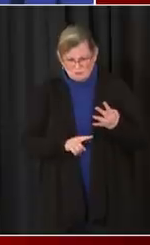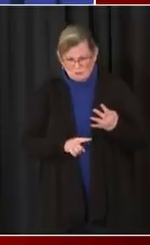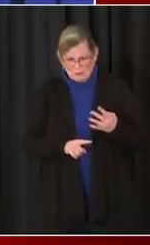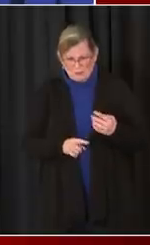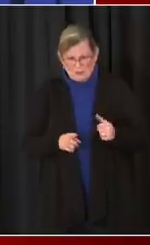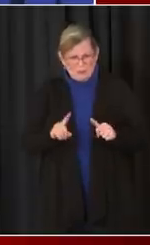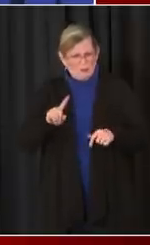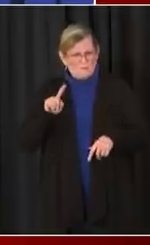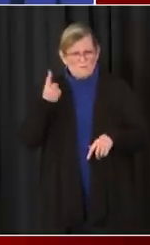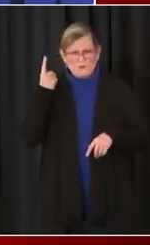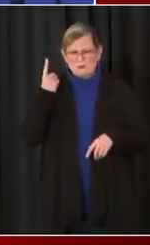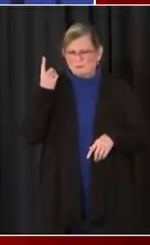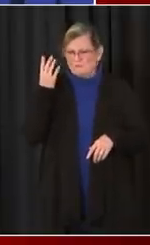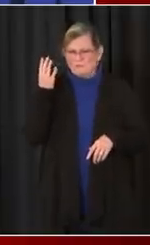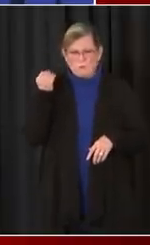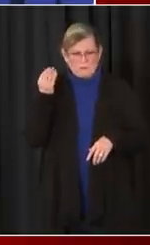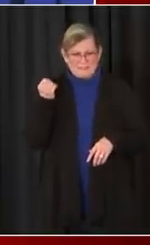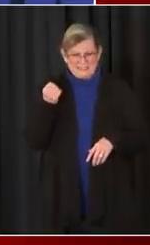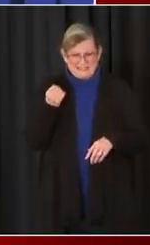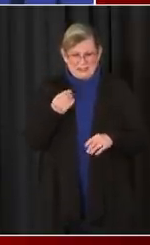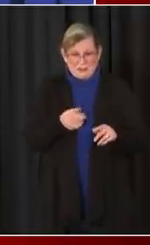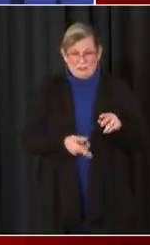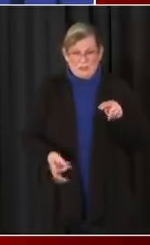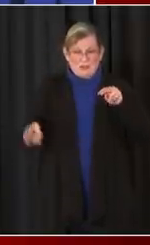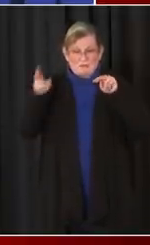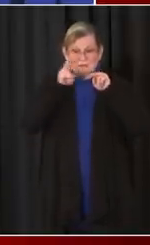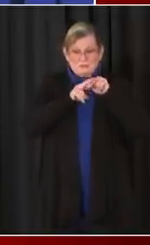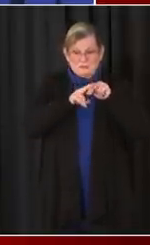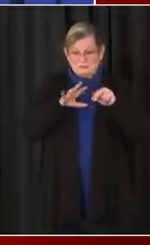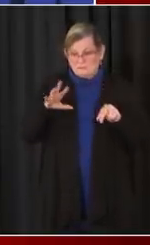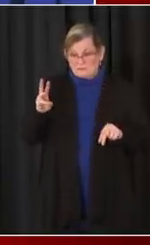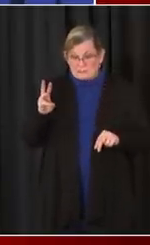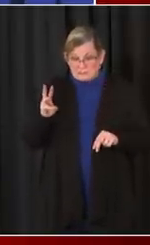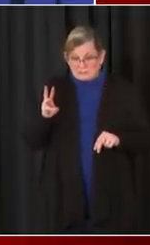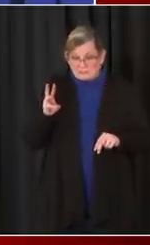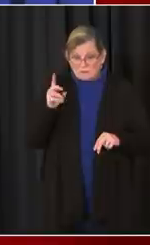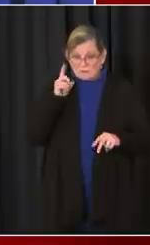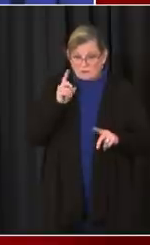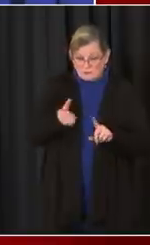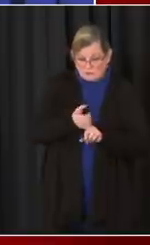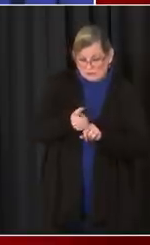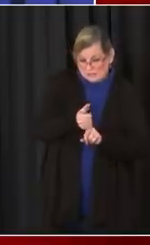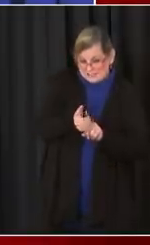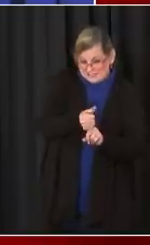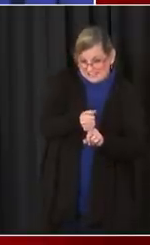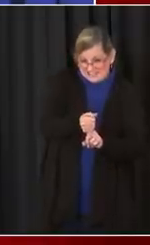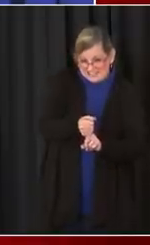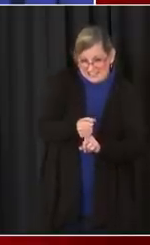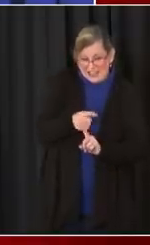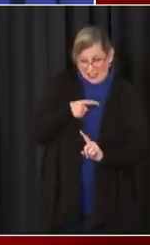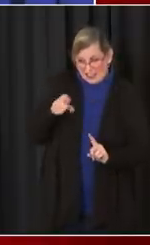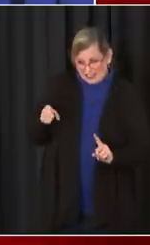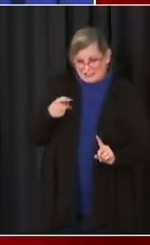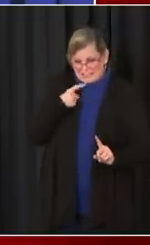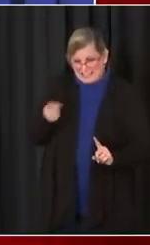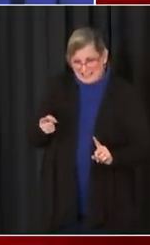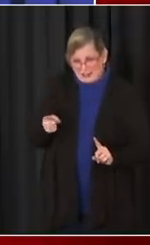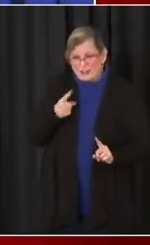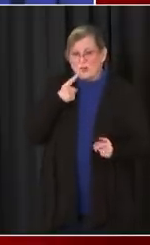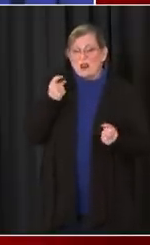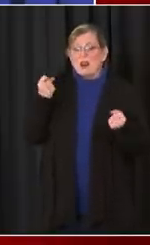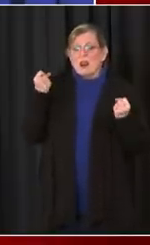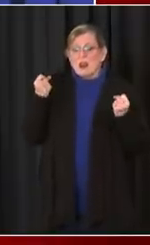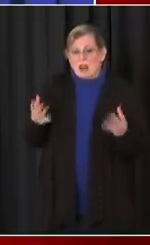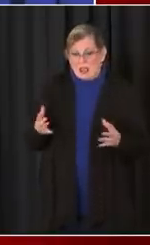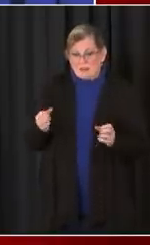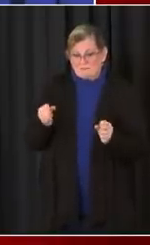14 initially, but that number went up to about 56 over the course of the night. And I got to tell you, there was a lot of valiant